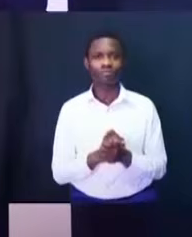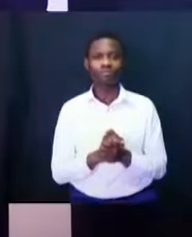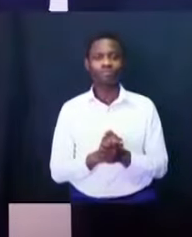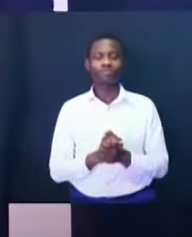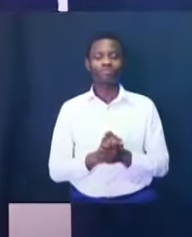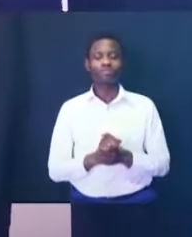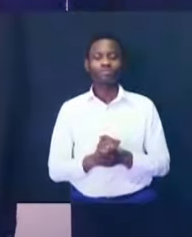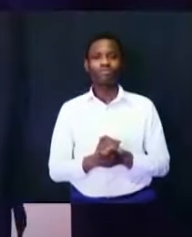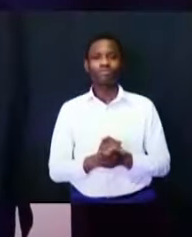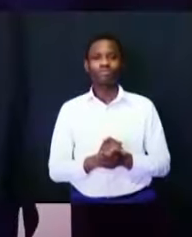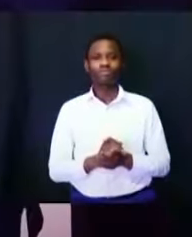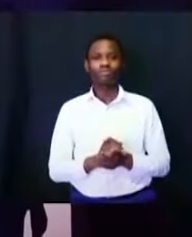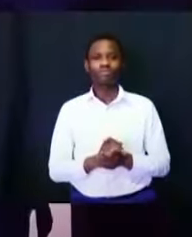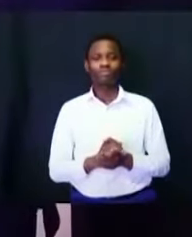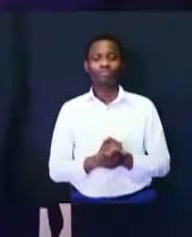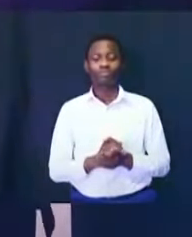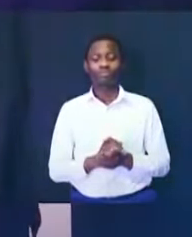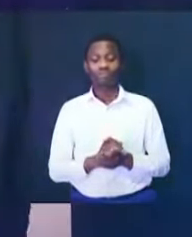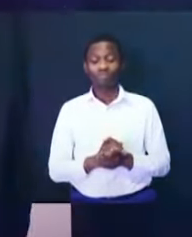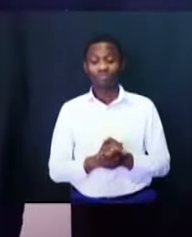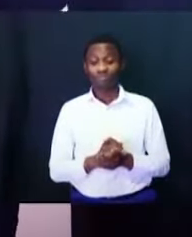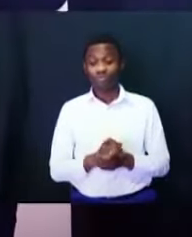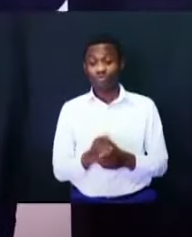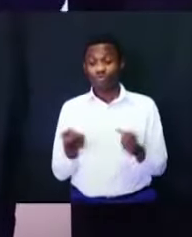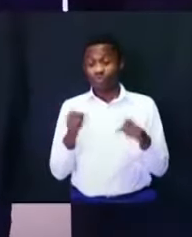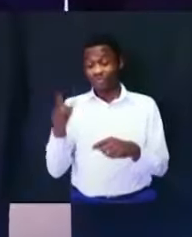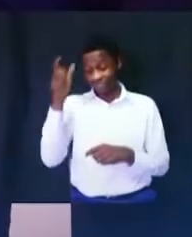this is when he wanted to come and T you the second